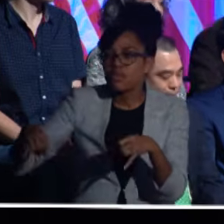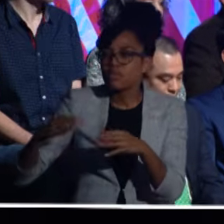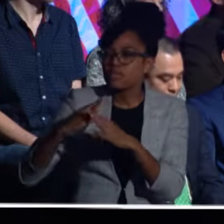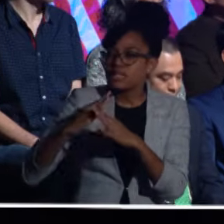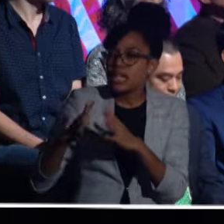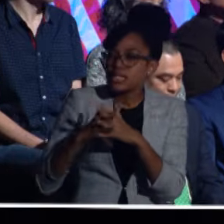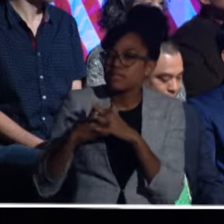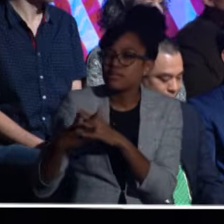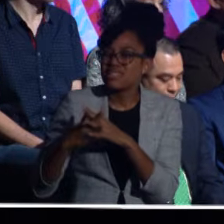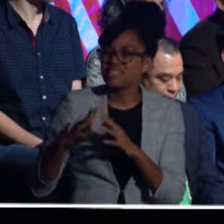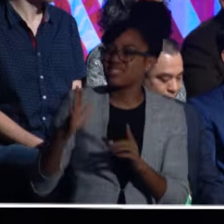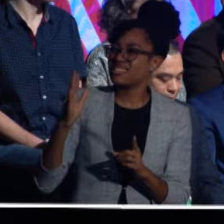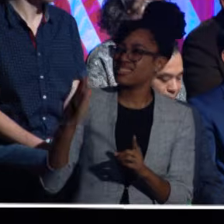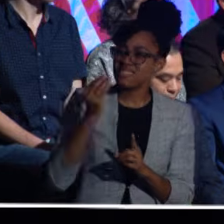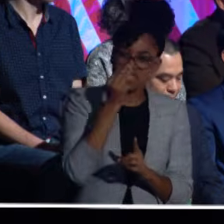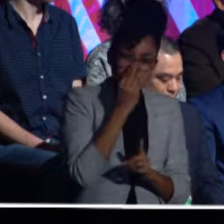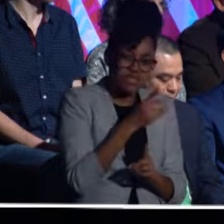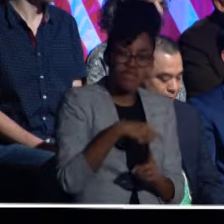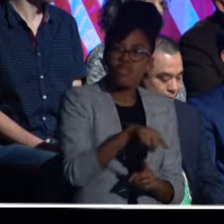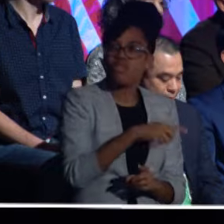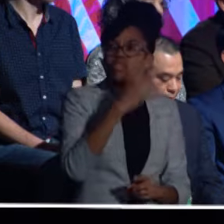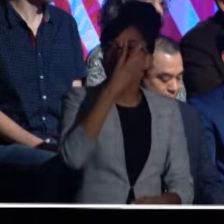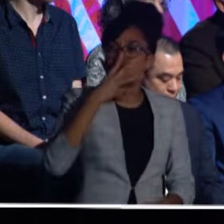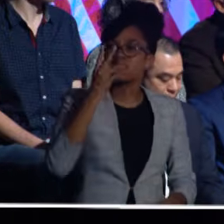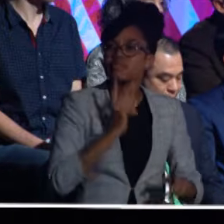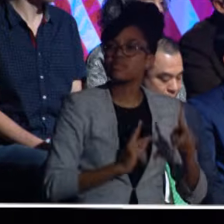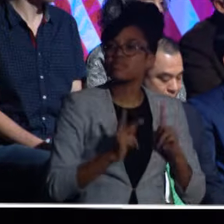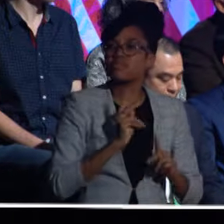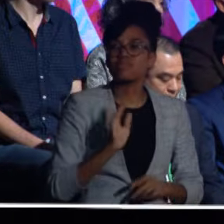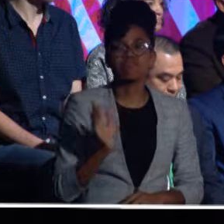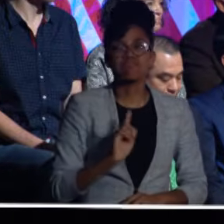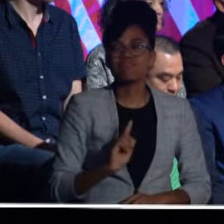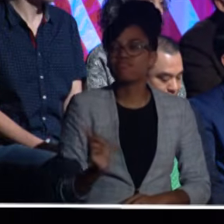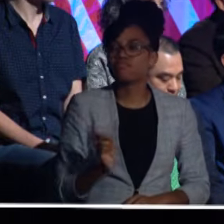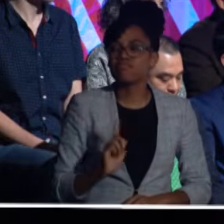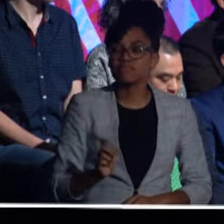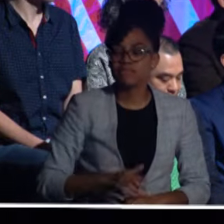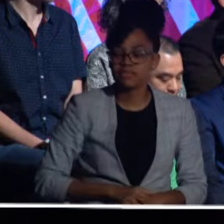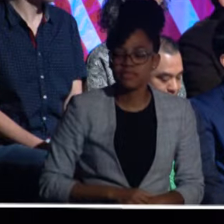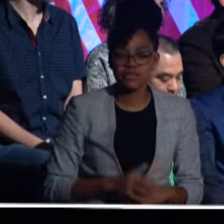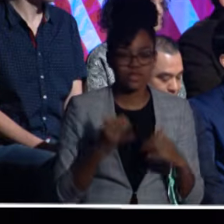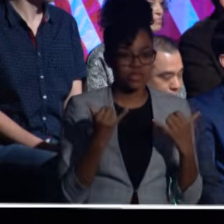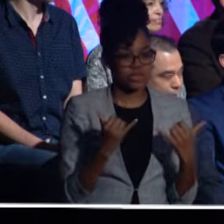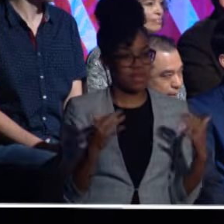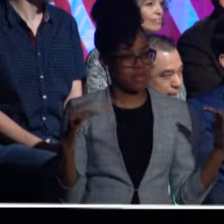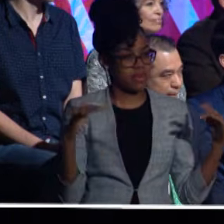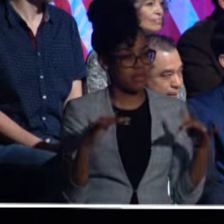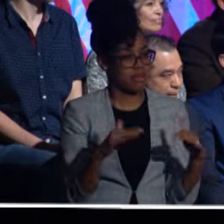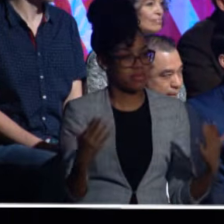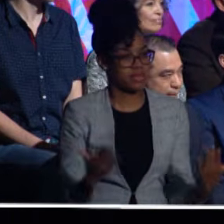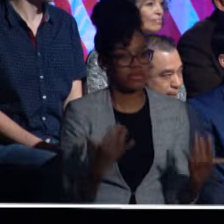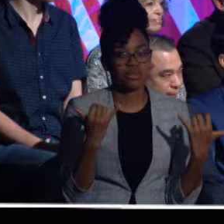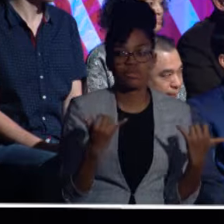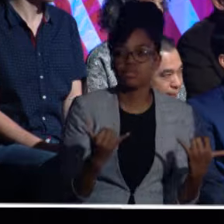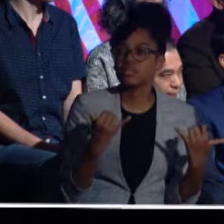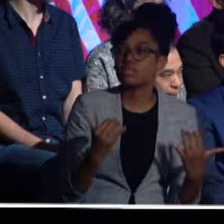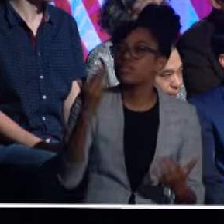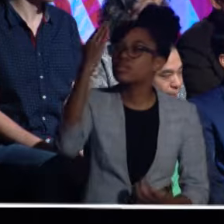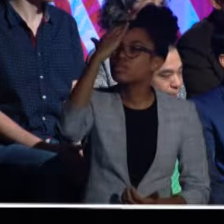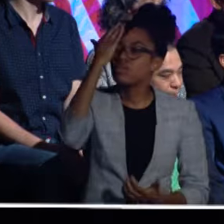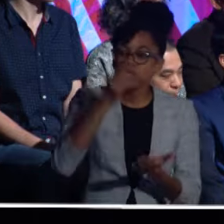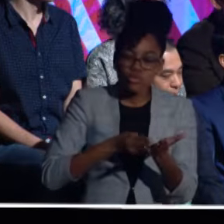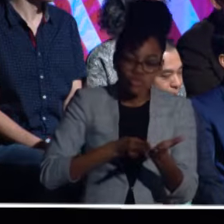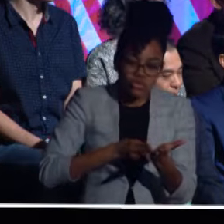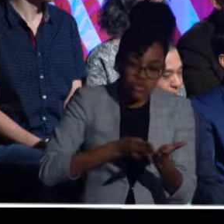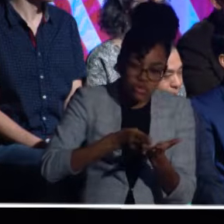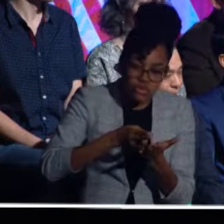people. So today we come in celebration, in remembrance, in expectation, in grounded, truth-telling hope for all that